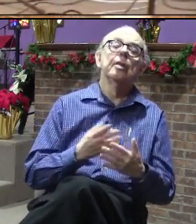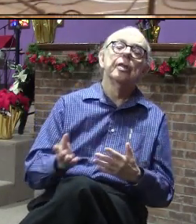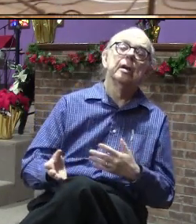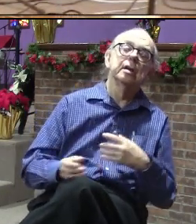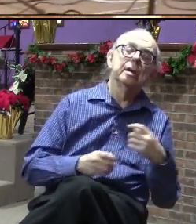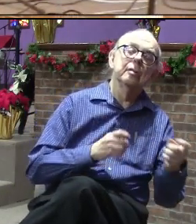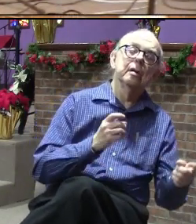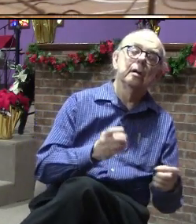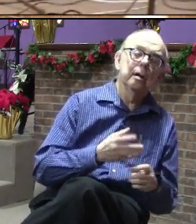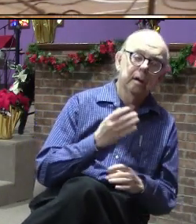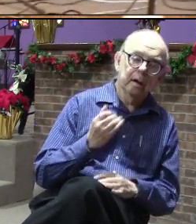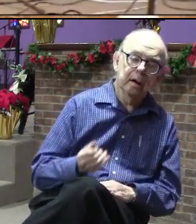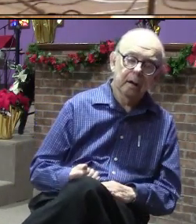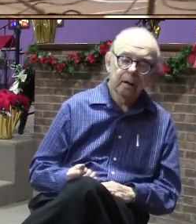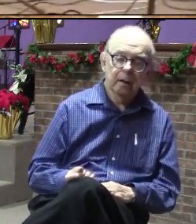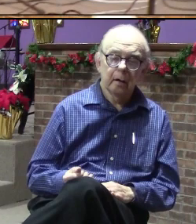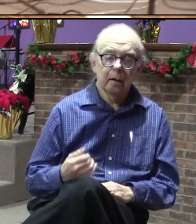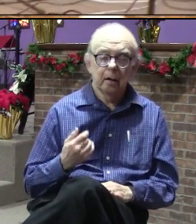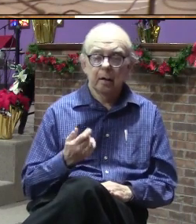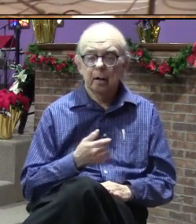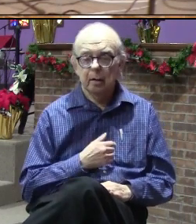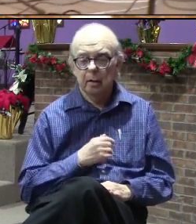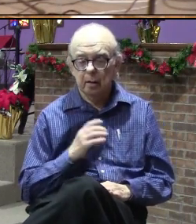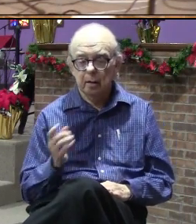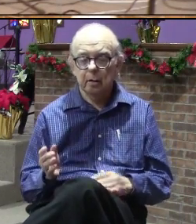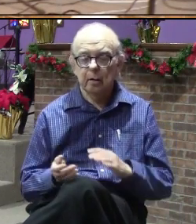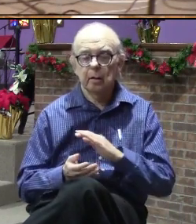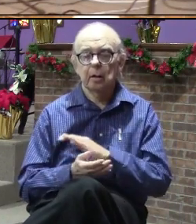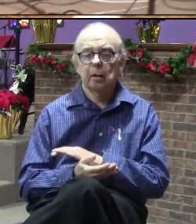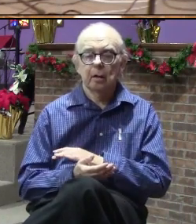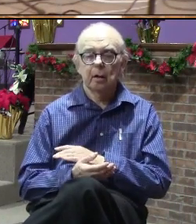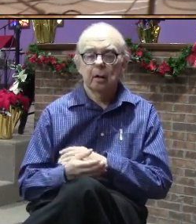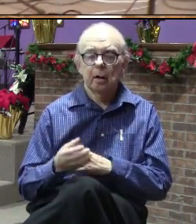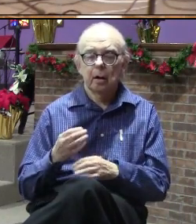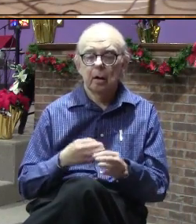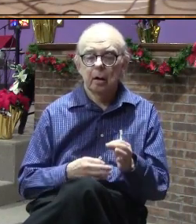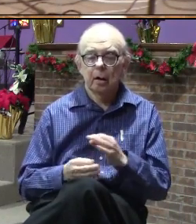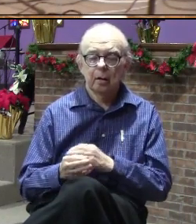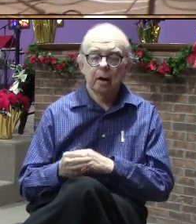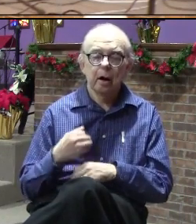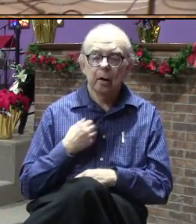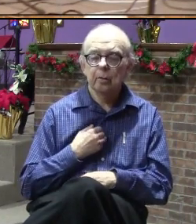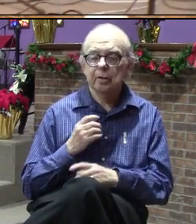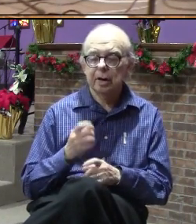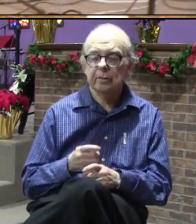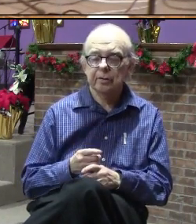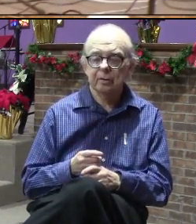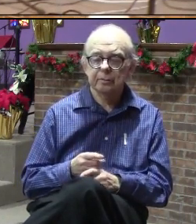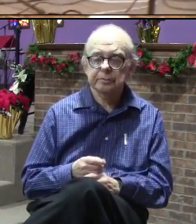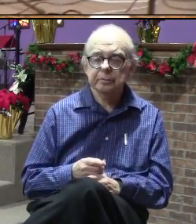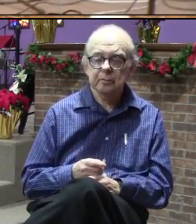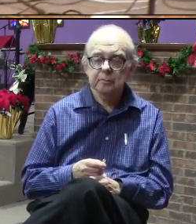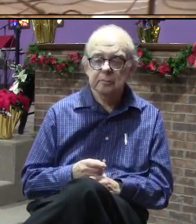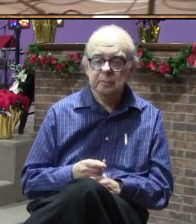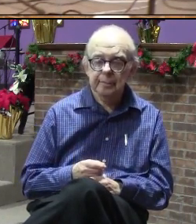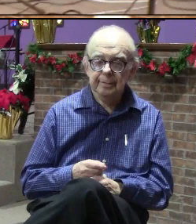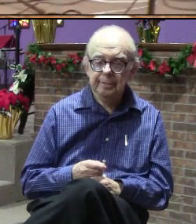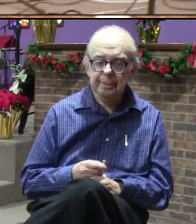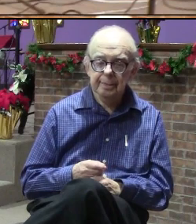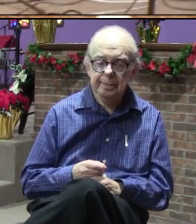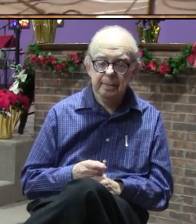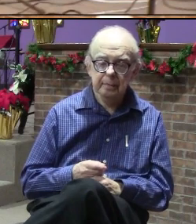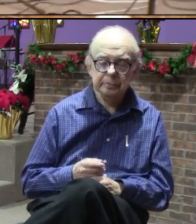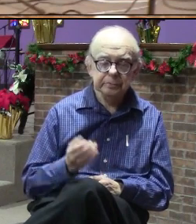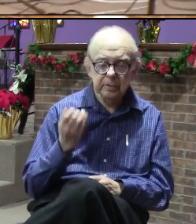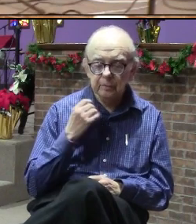Okay? Why? Because we don't, at Christmas morning, we exchange our own gifts, you know, if we don't do it on